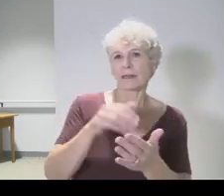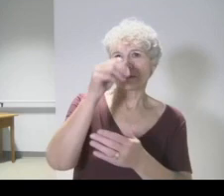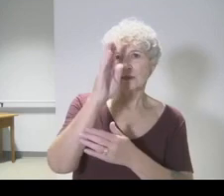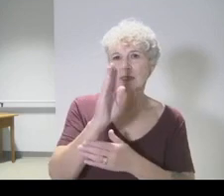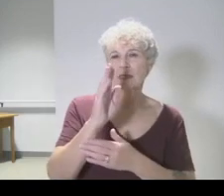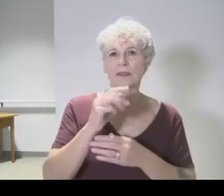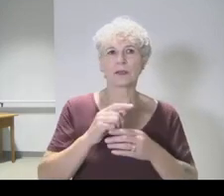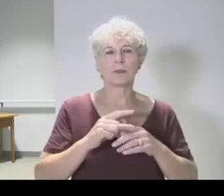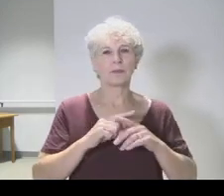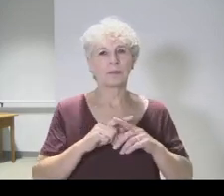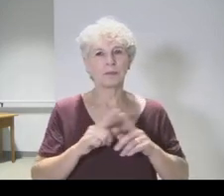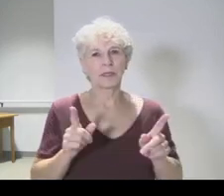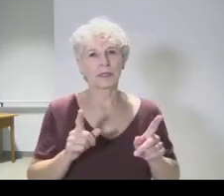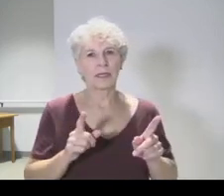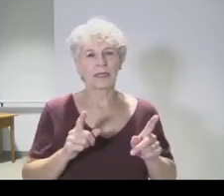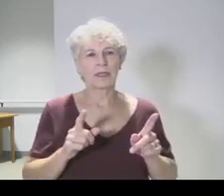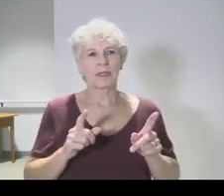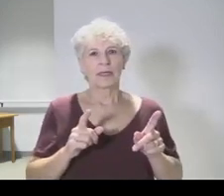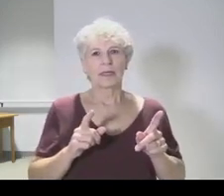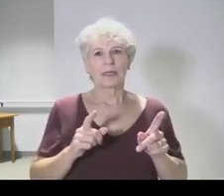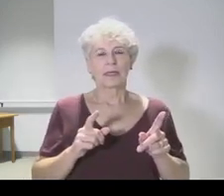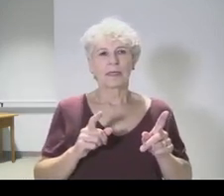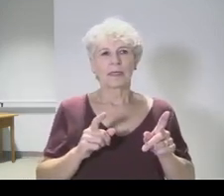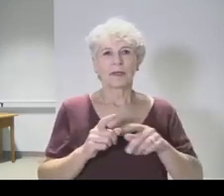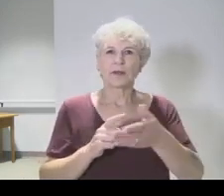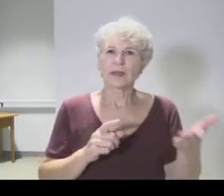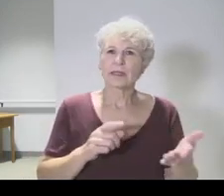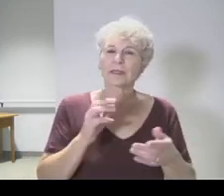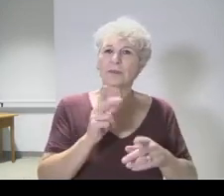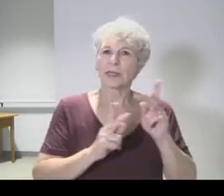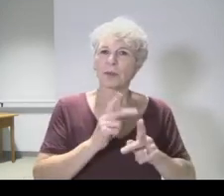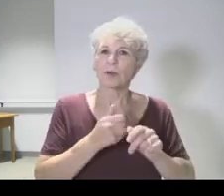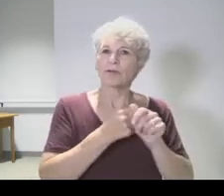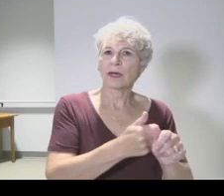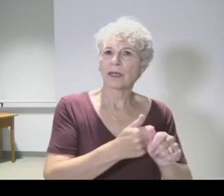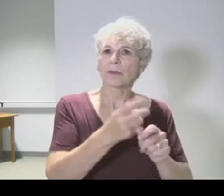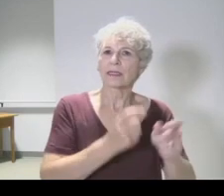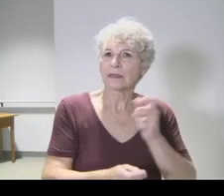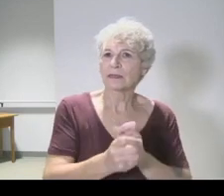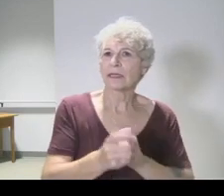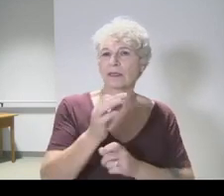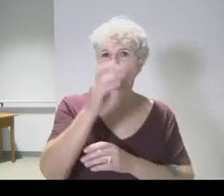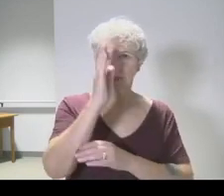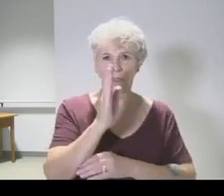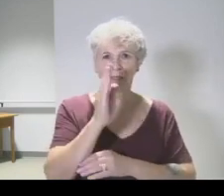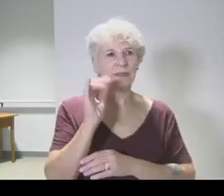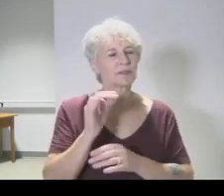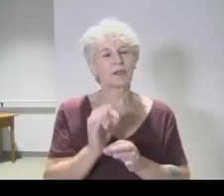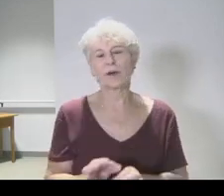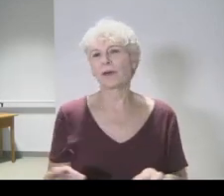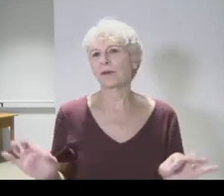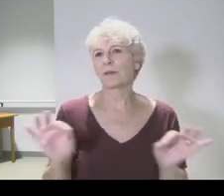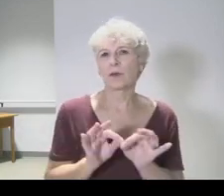that people follow instead of God. This is why it's so important for the church to know